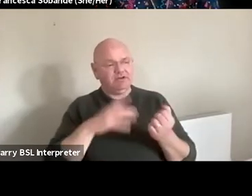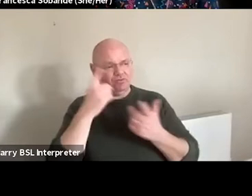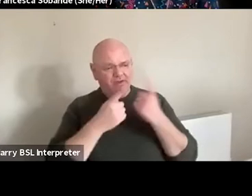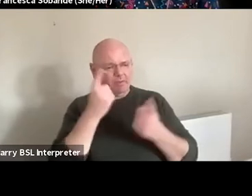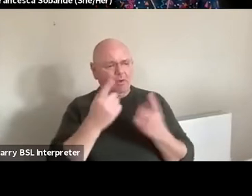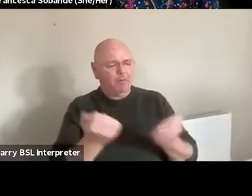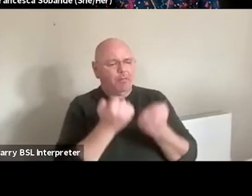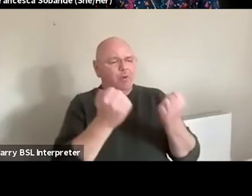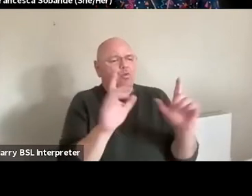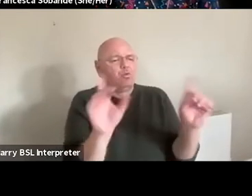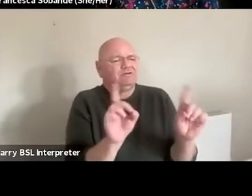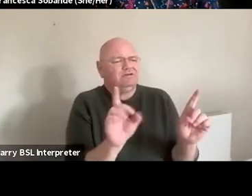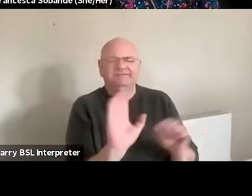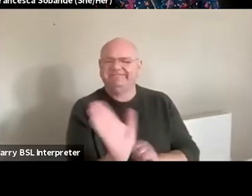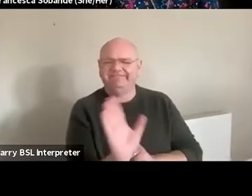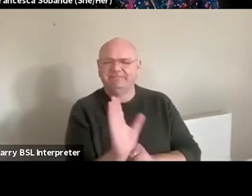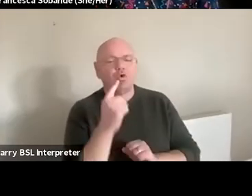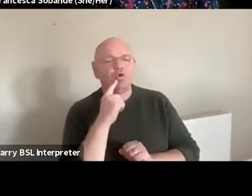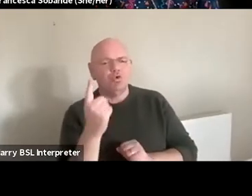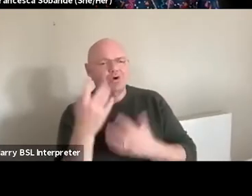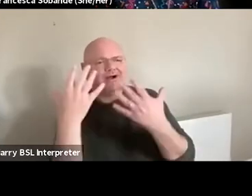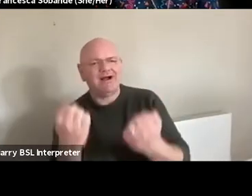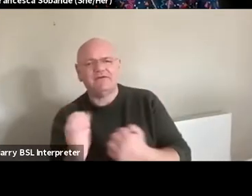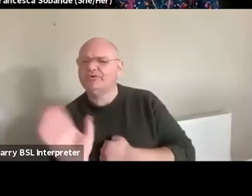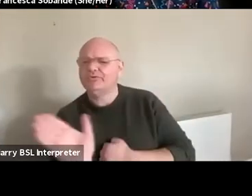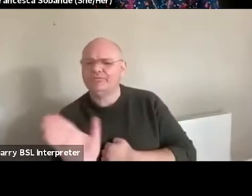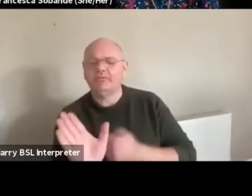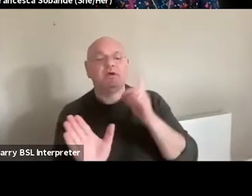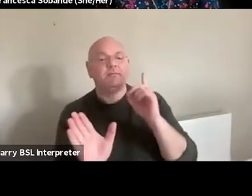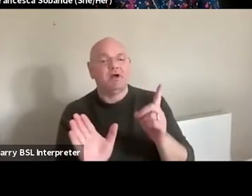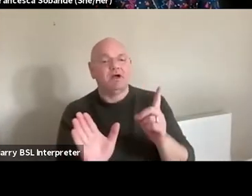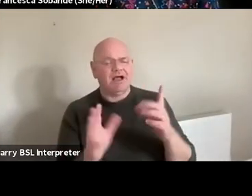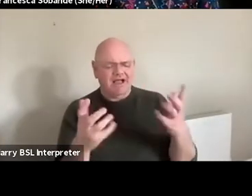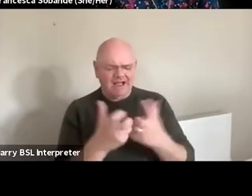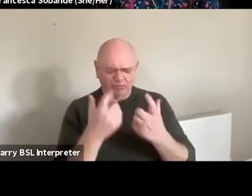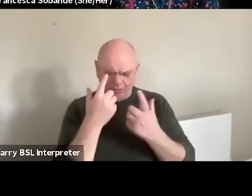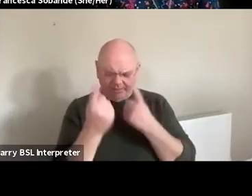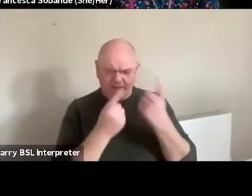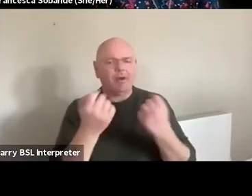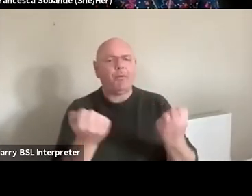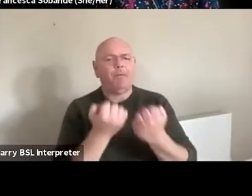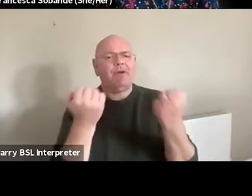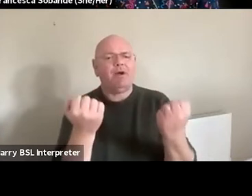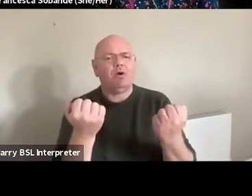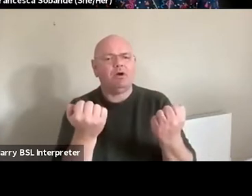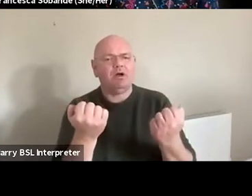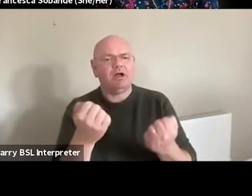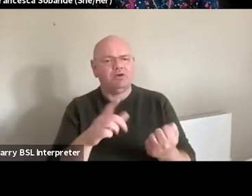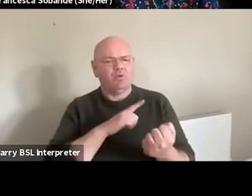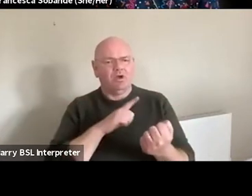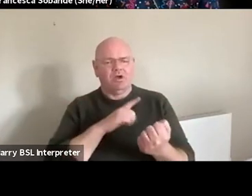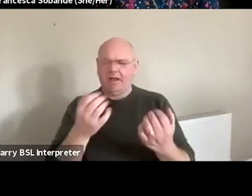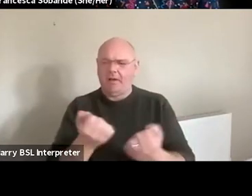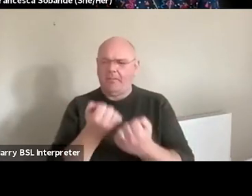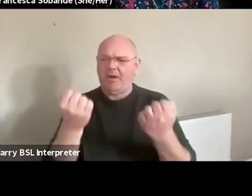is, not even necessarily who has power, but also how do we think about power? And actually, how do we become so mystified to power that